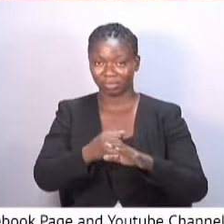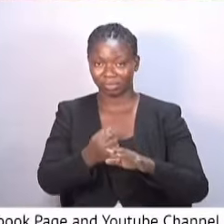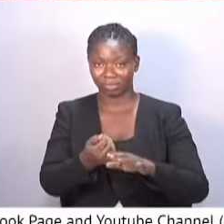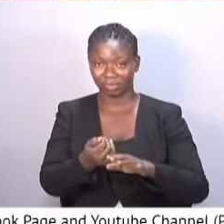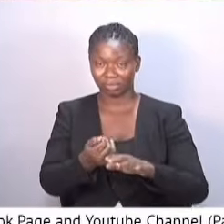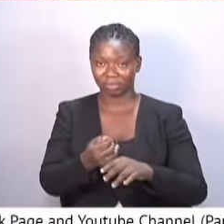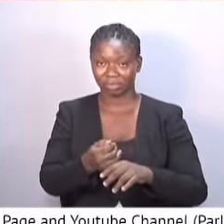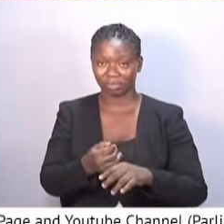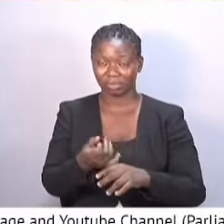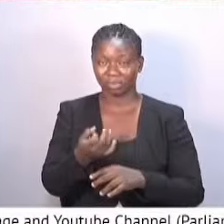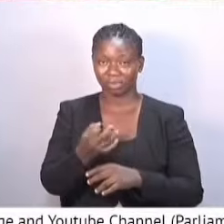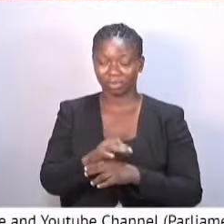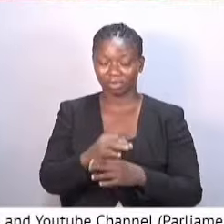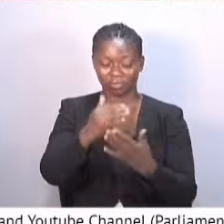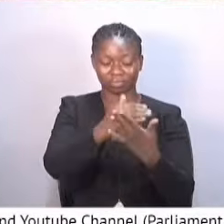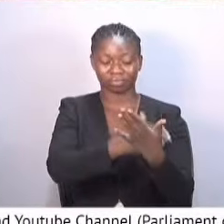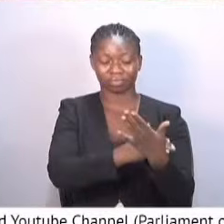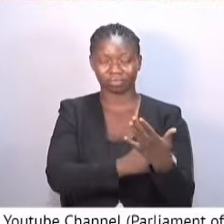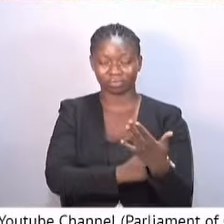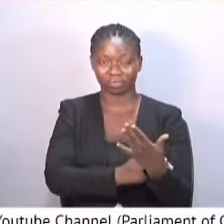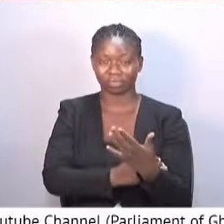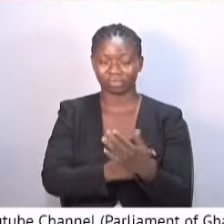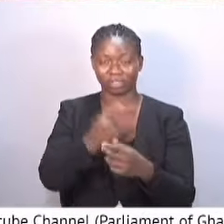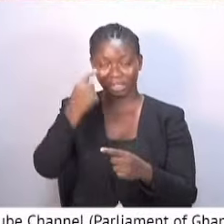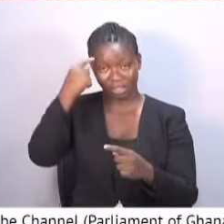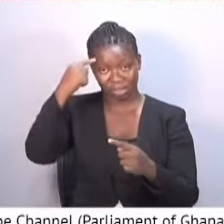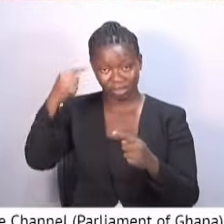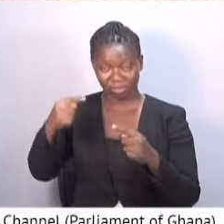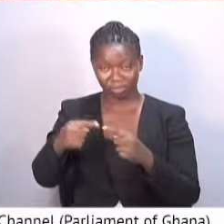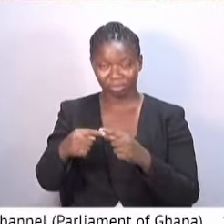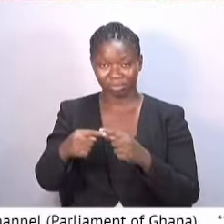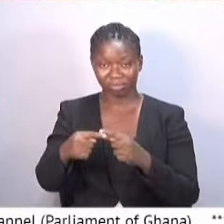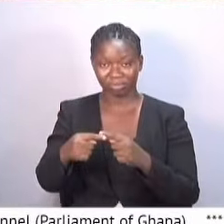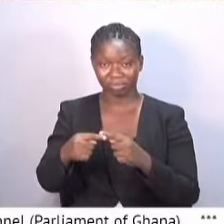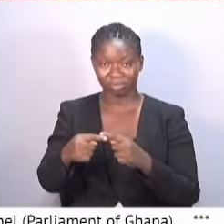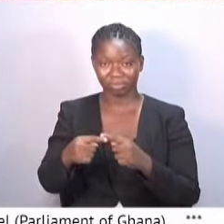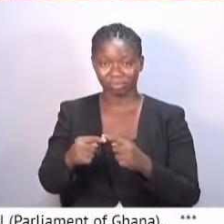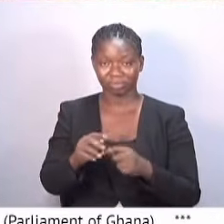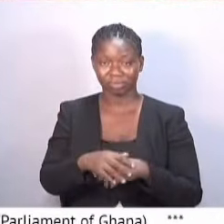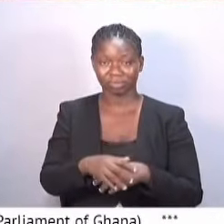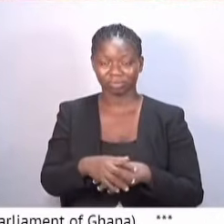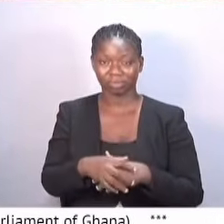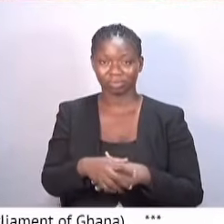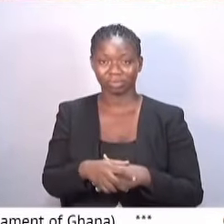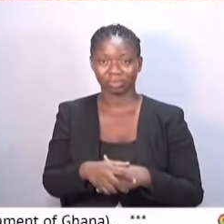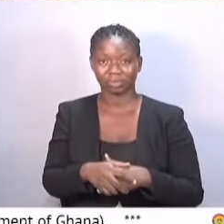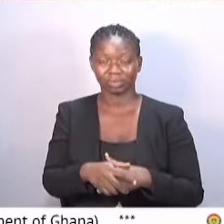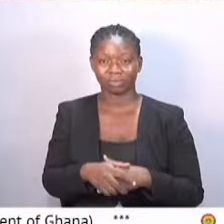implementation of the listed Carbon Markets Agreement is as follows.